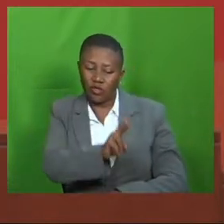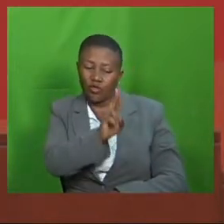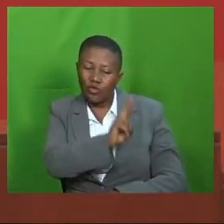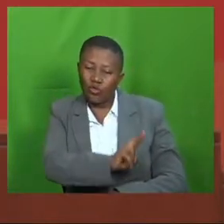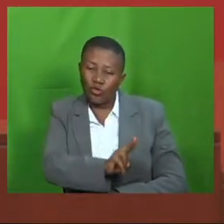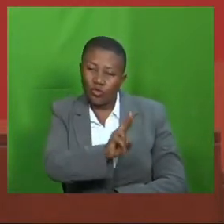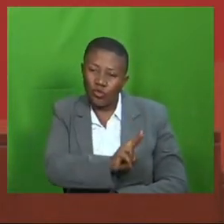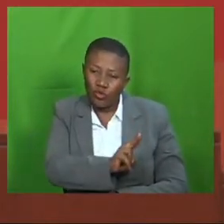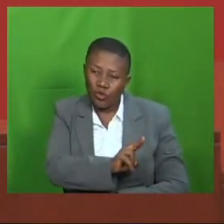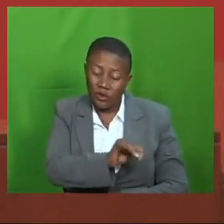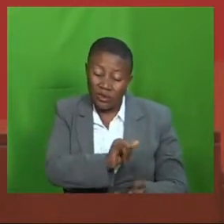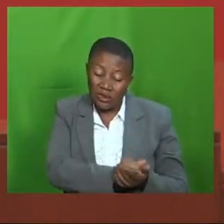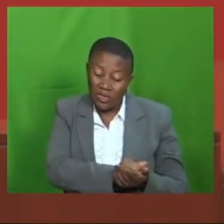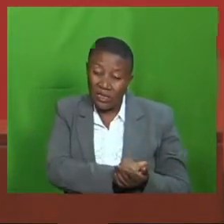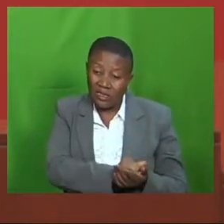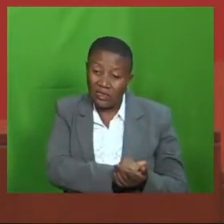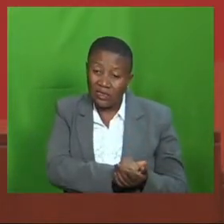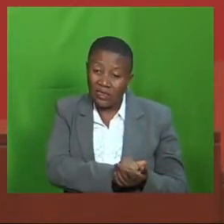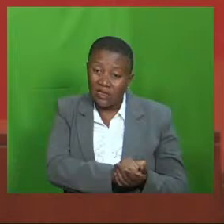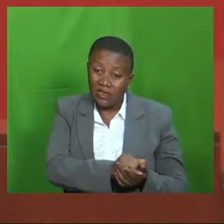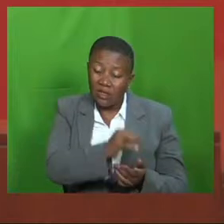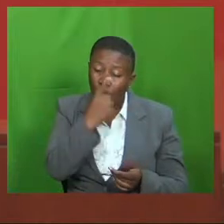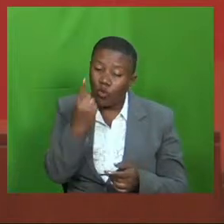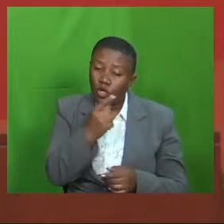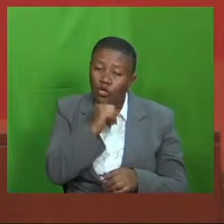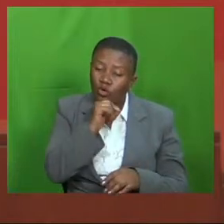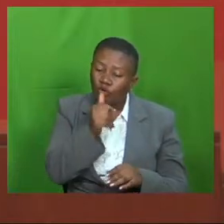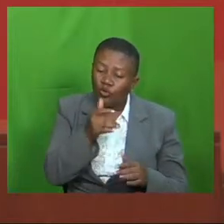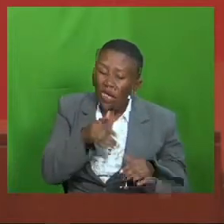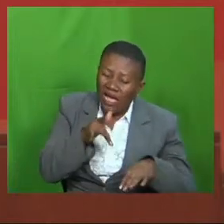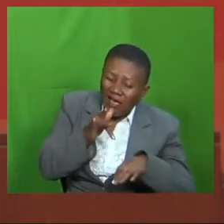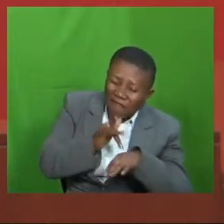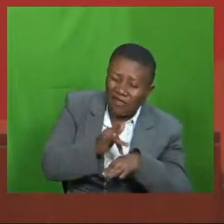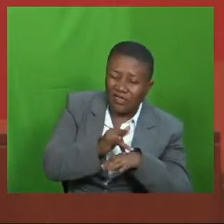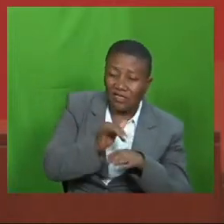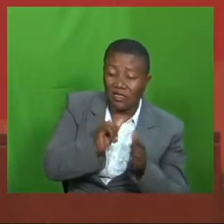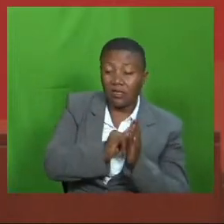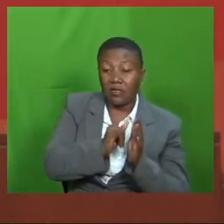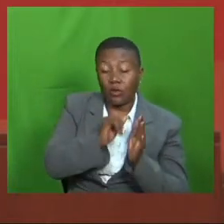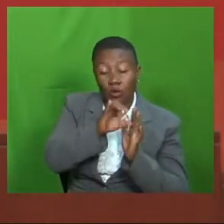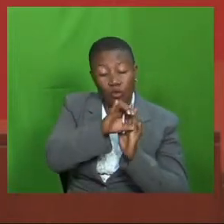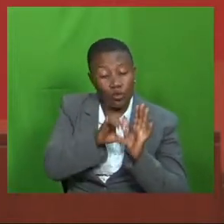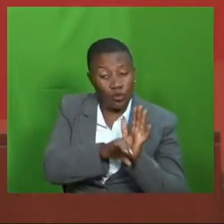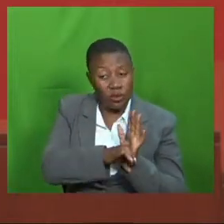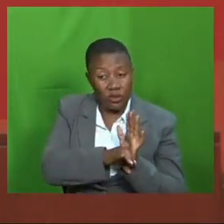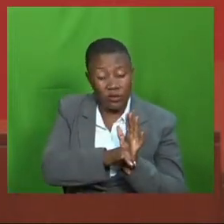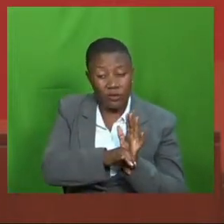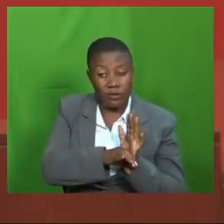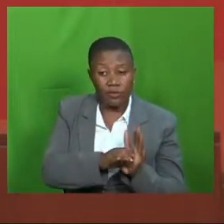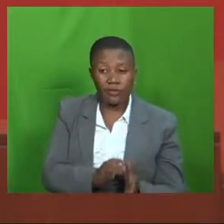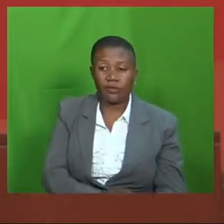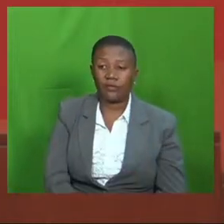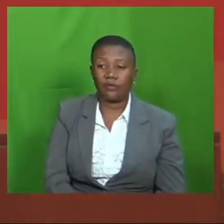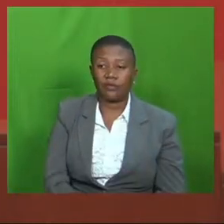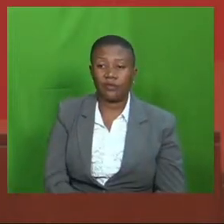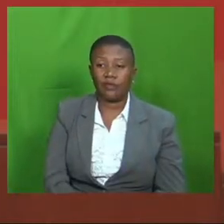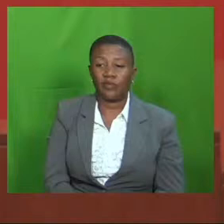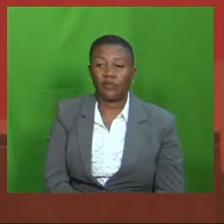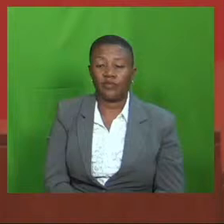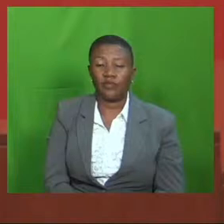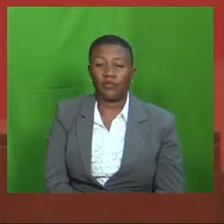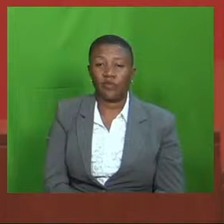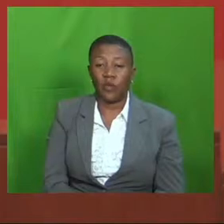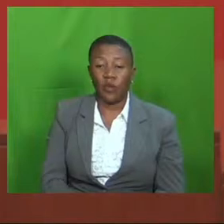as long as it does not offend the Constitution. It is in accordance with this power that Parliament captured